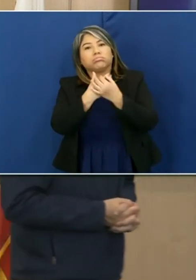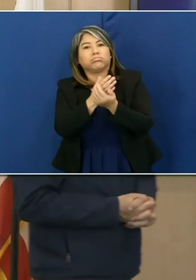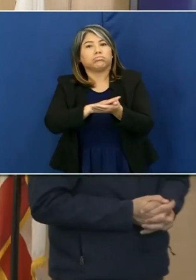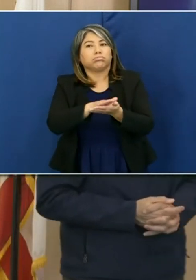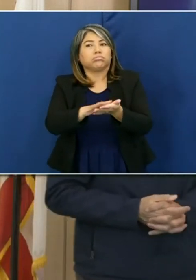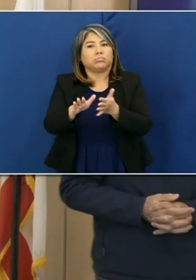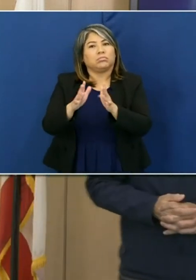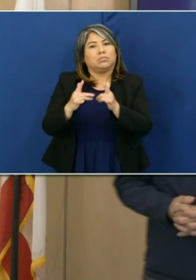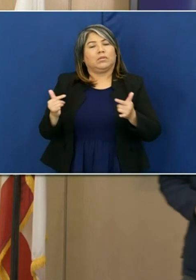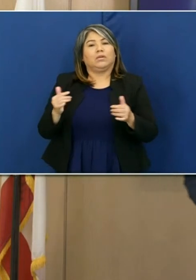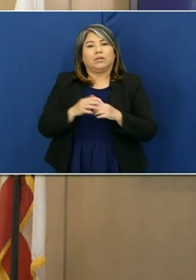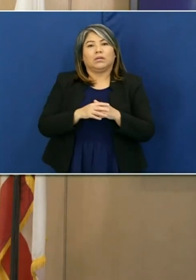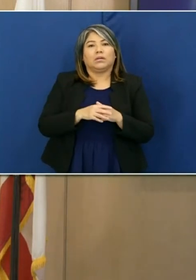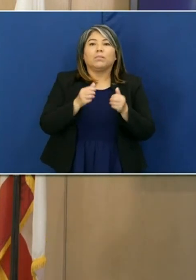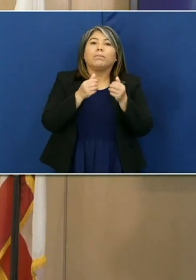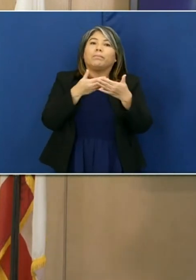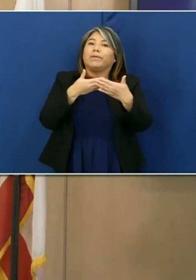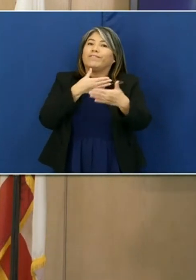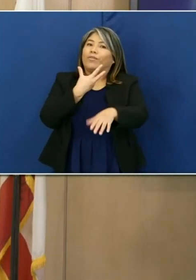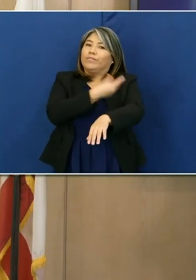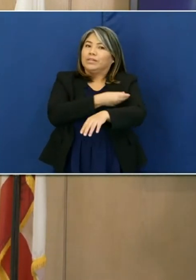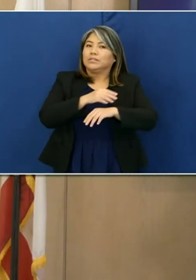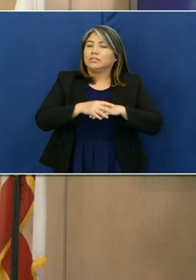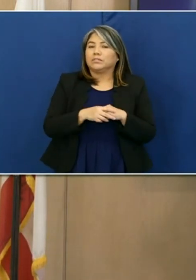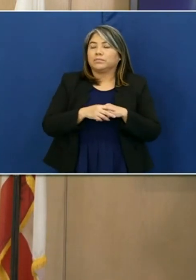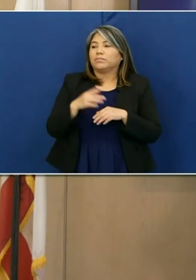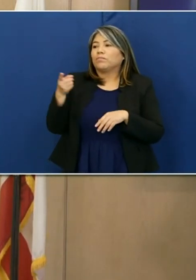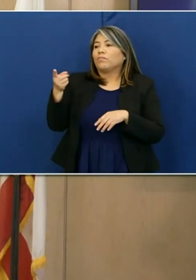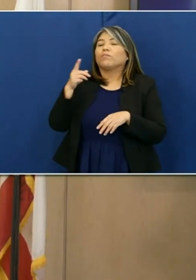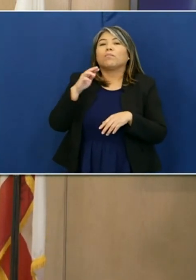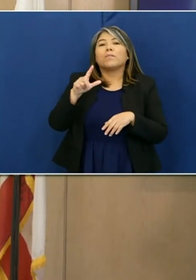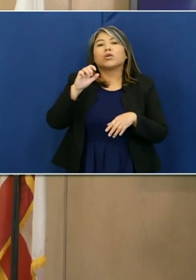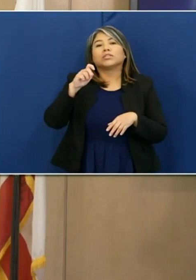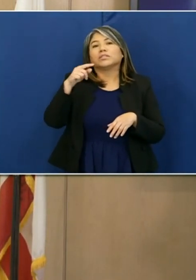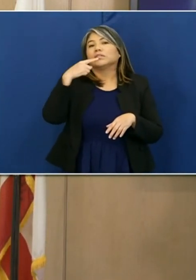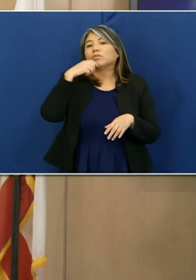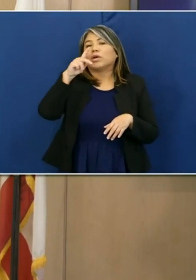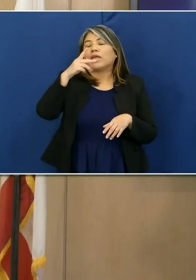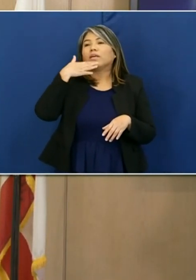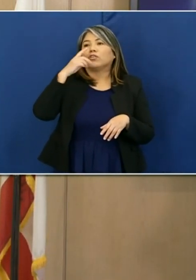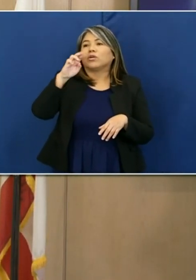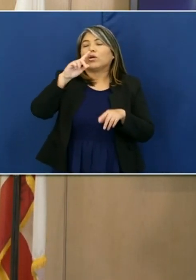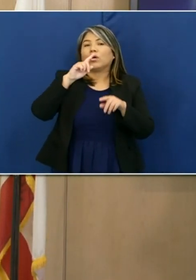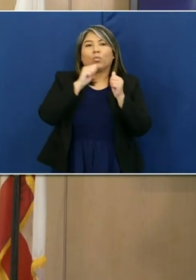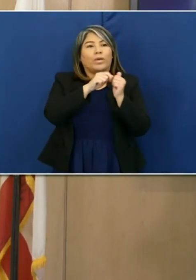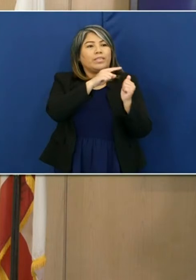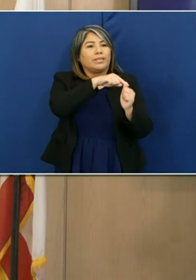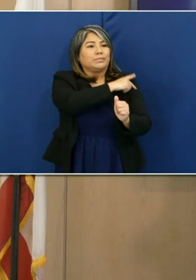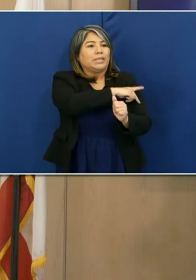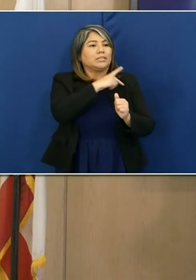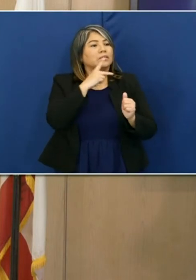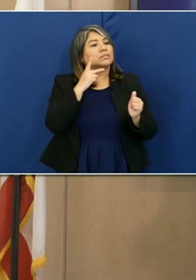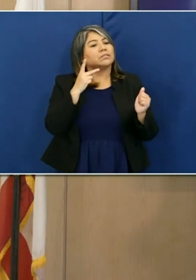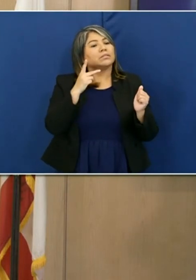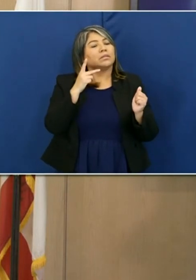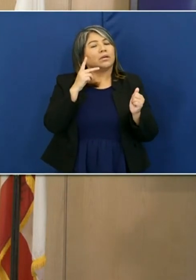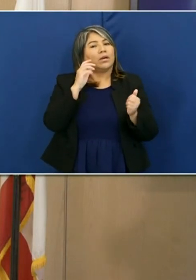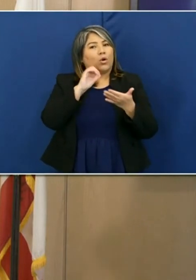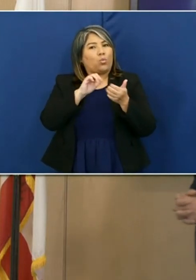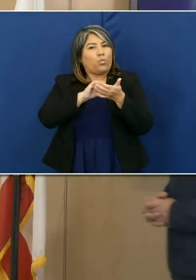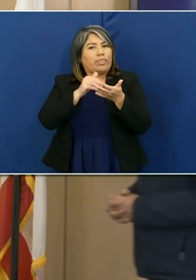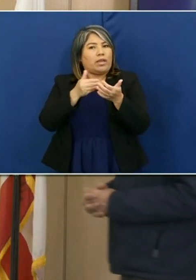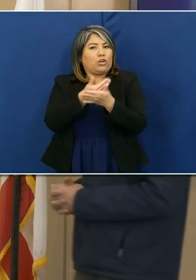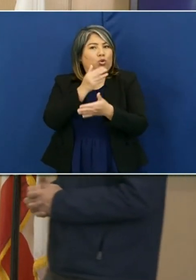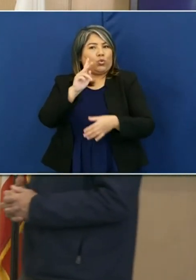Thank you, Dr. McDonald. And I wonder, do these patients with this strain present any